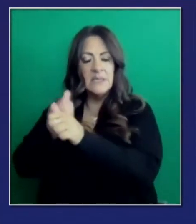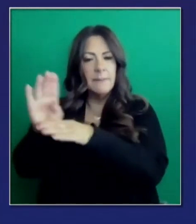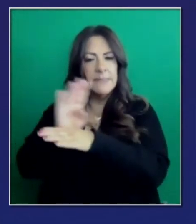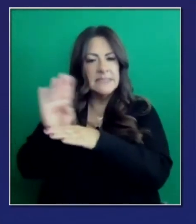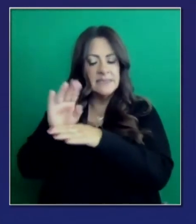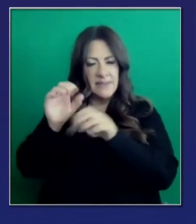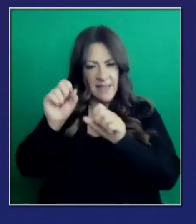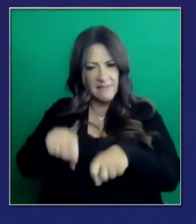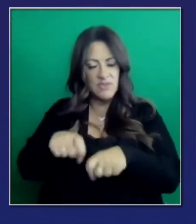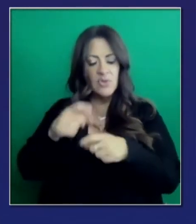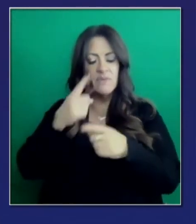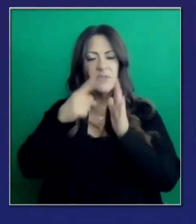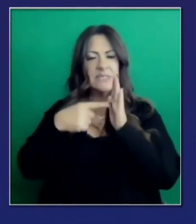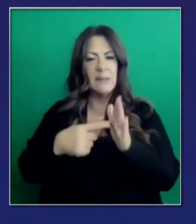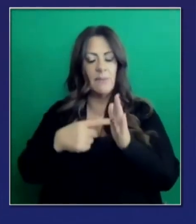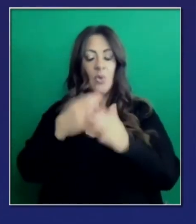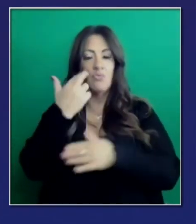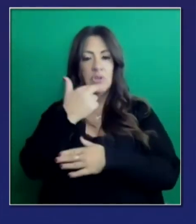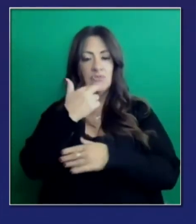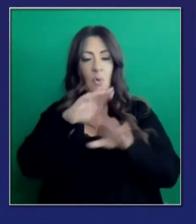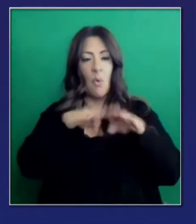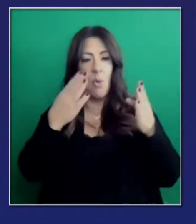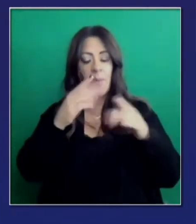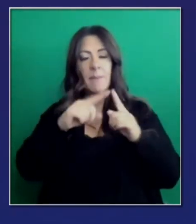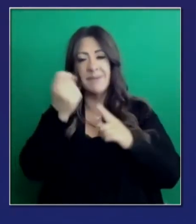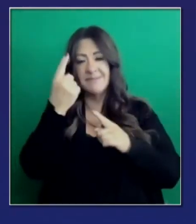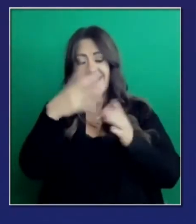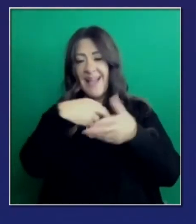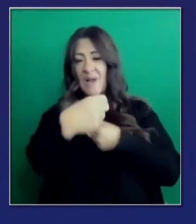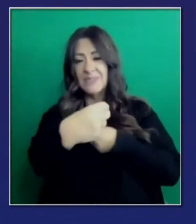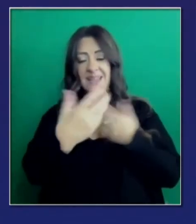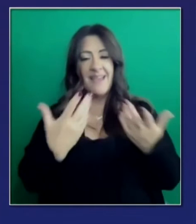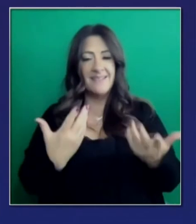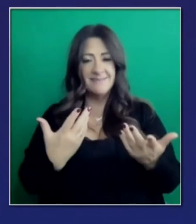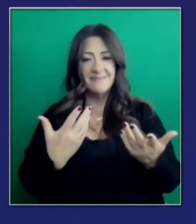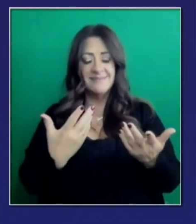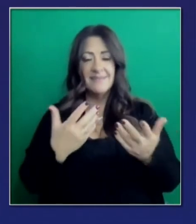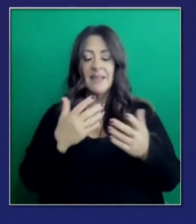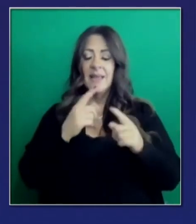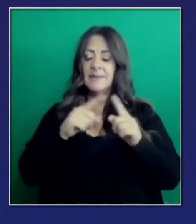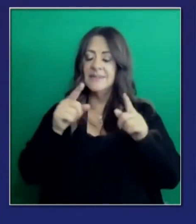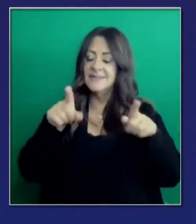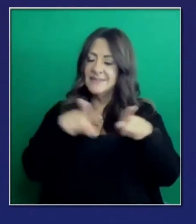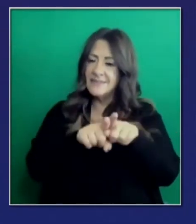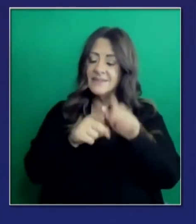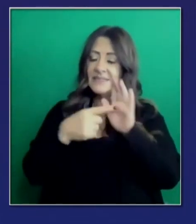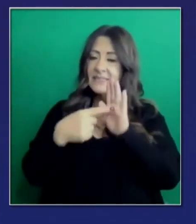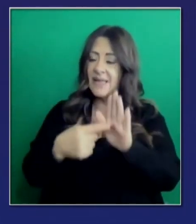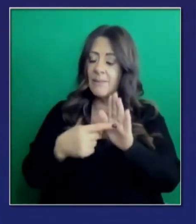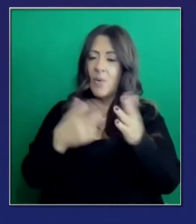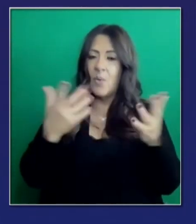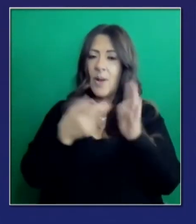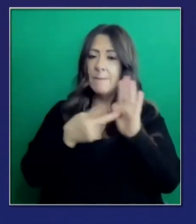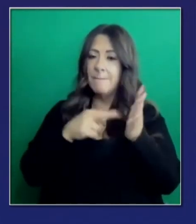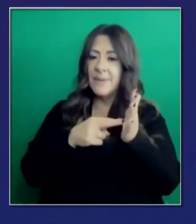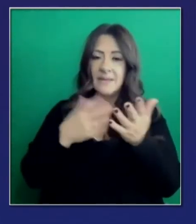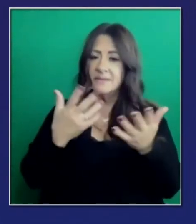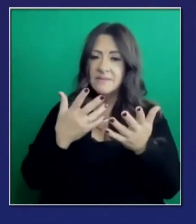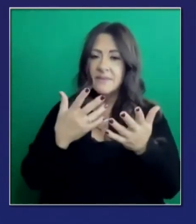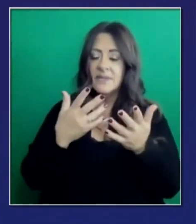only socialize that with the public, but also with businesses. I'll just give you an example of what I mean by that. Just